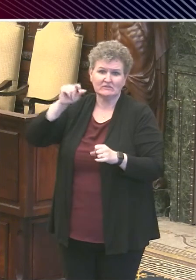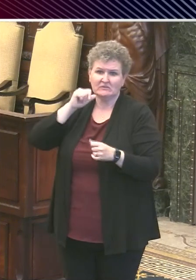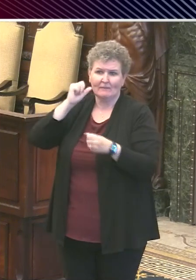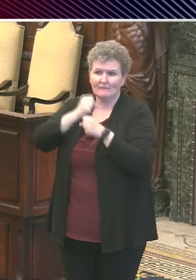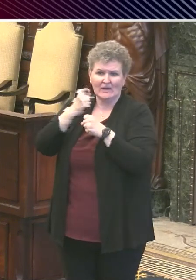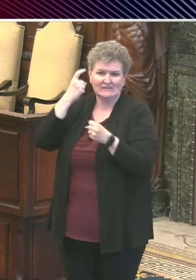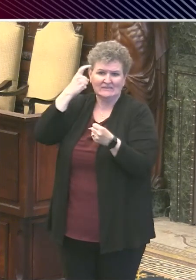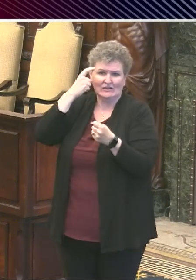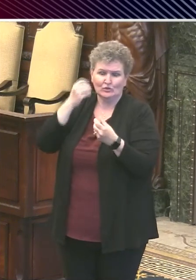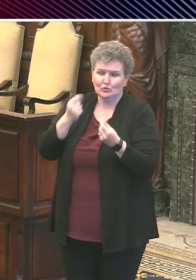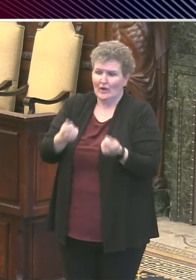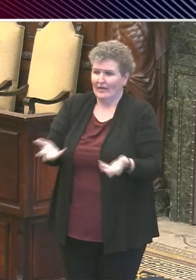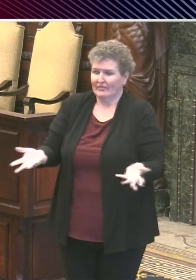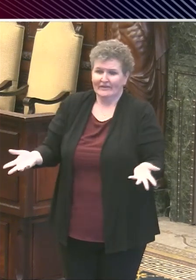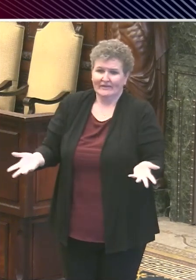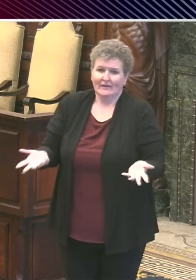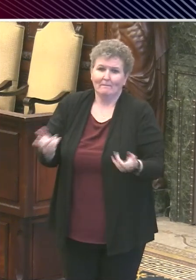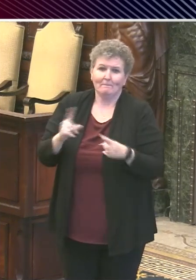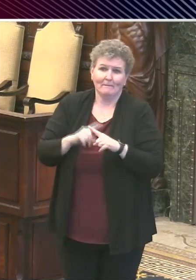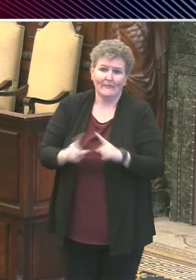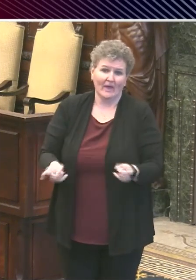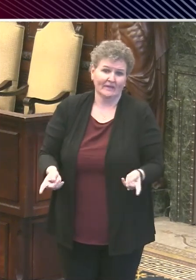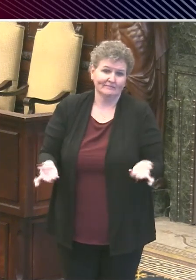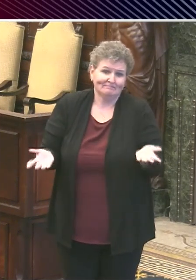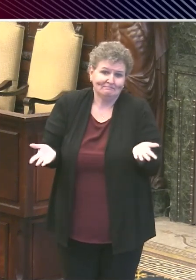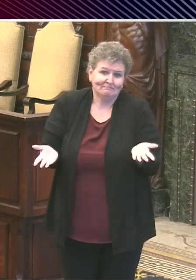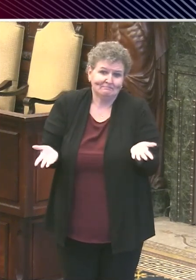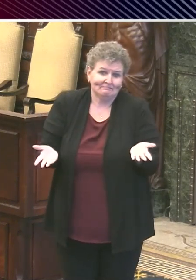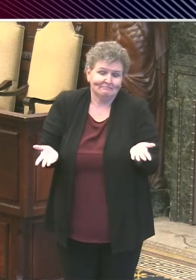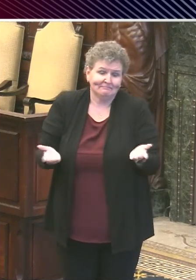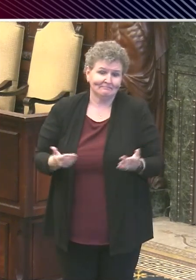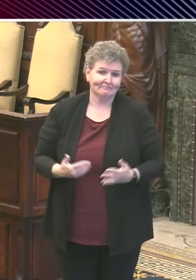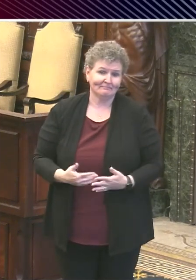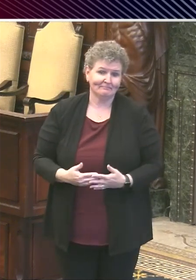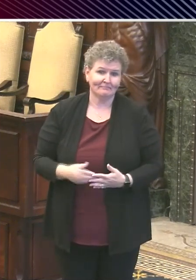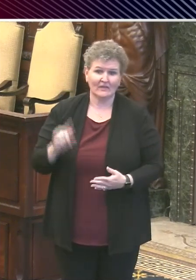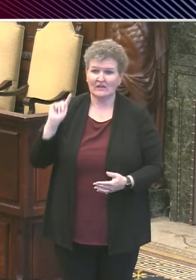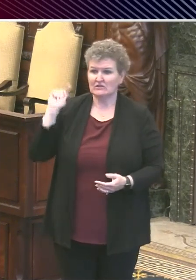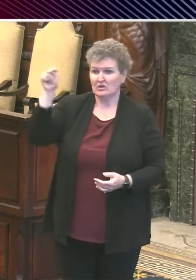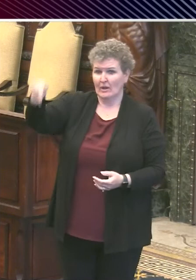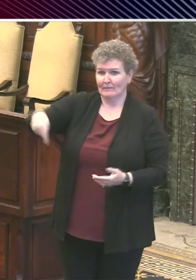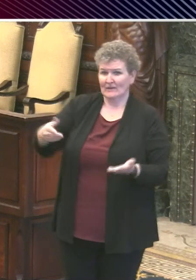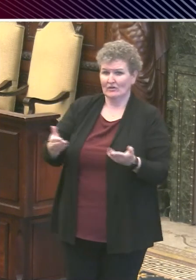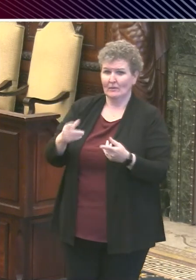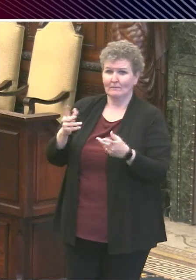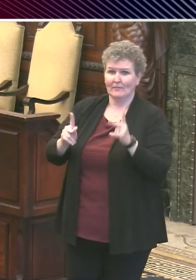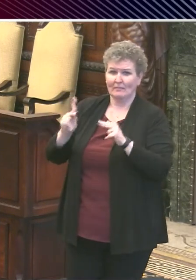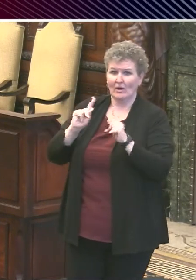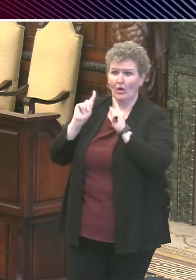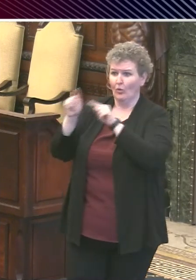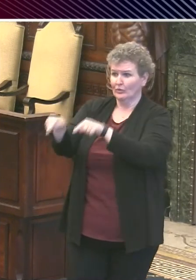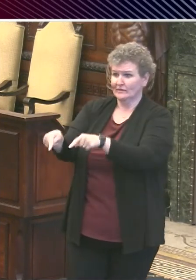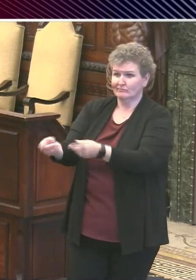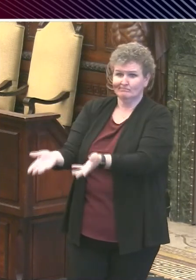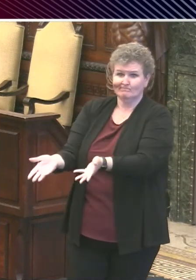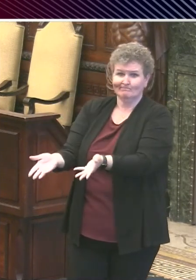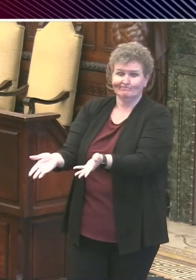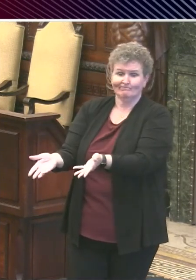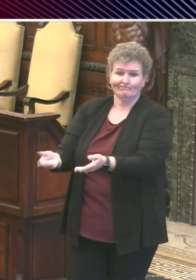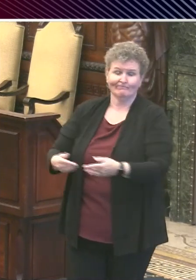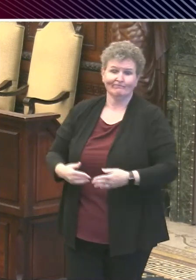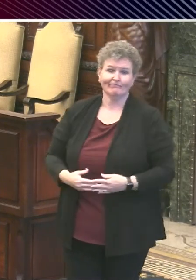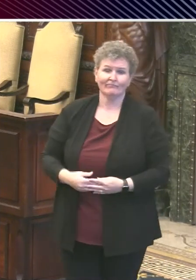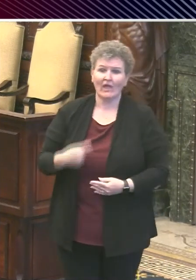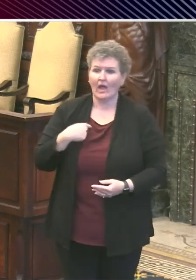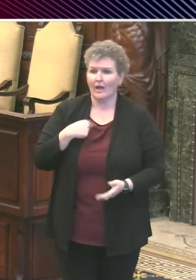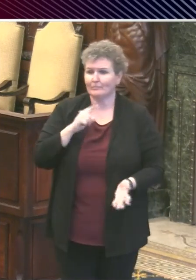more remote. It's towards the upper end of the city, and it is private property. So I'm sure that